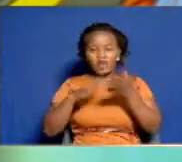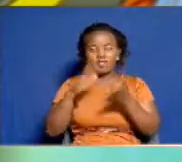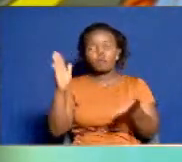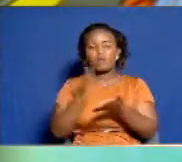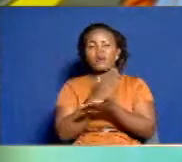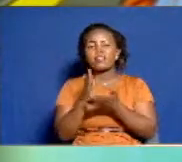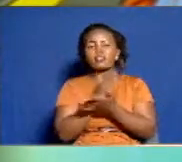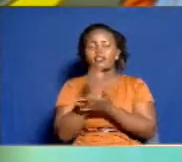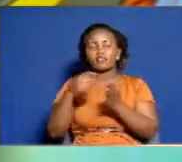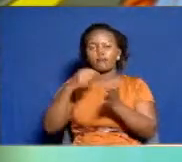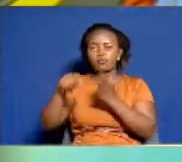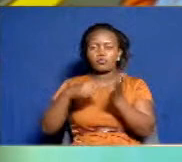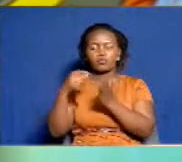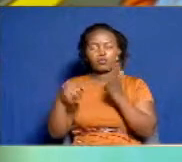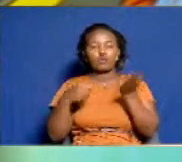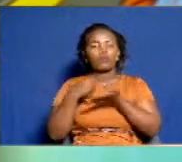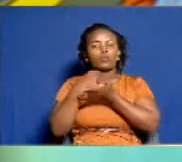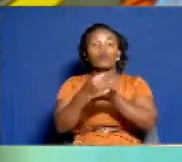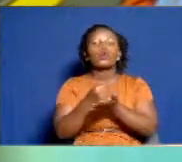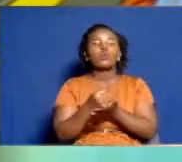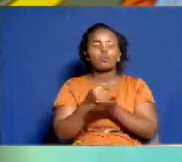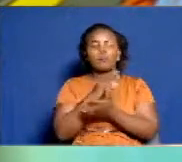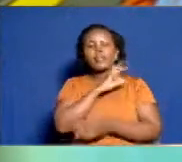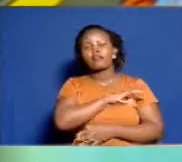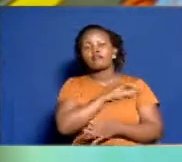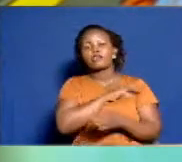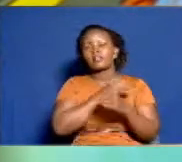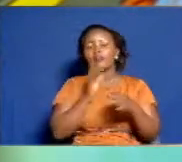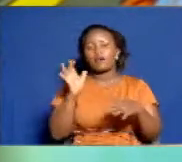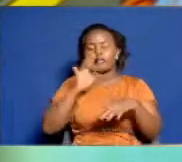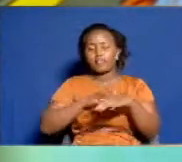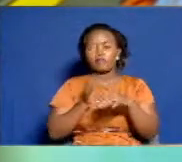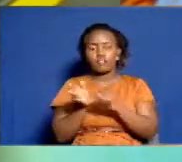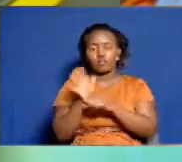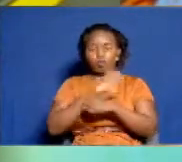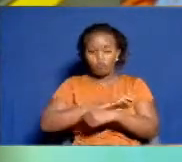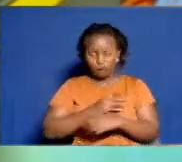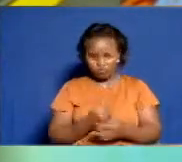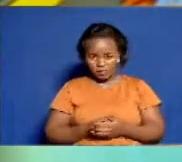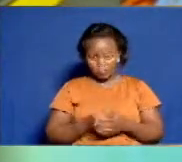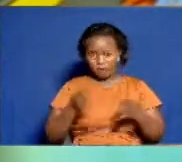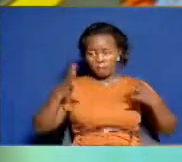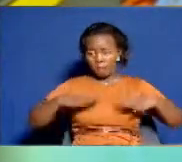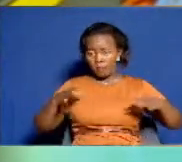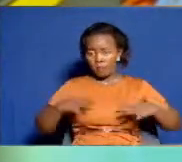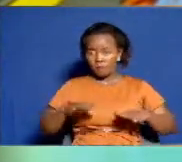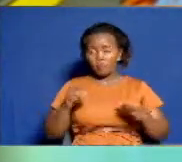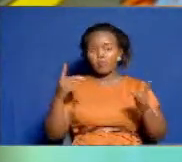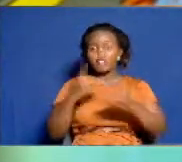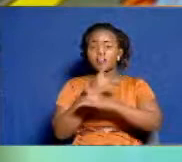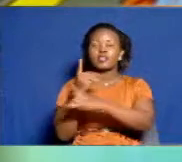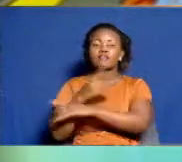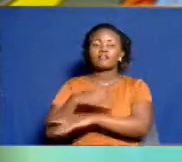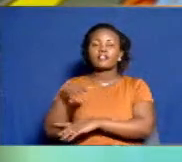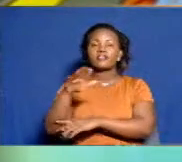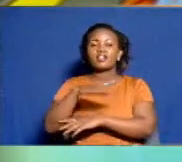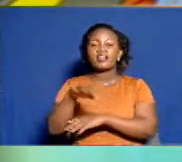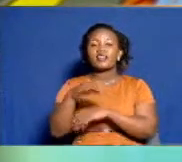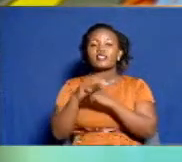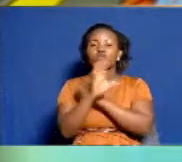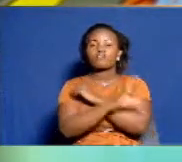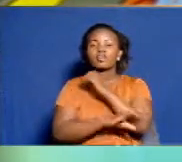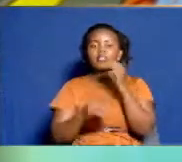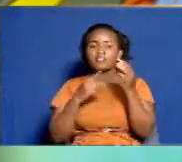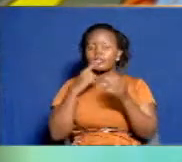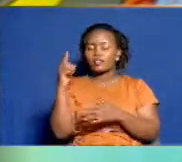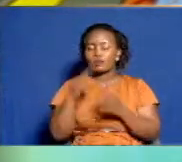from the current tough economic challenges. Speaking to KBC Channel 1, those in various parts of the country said that allocation of